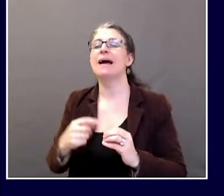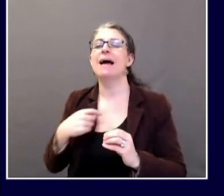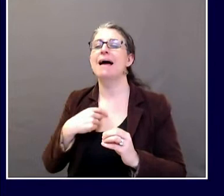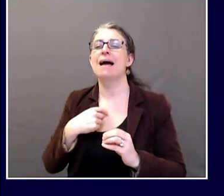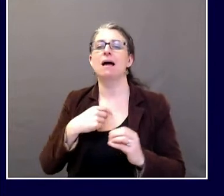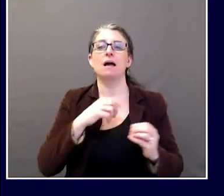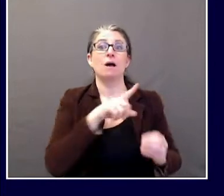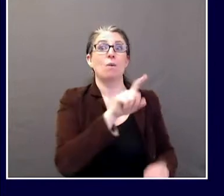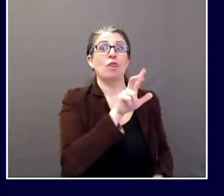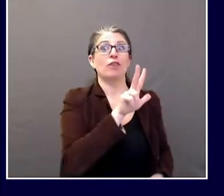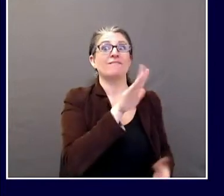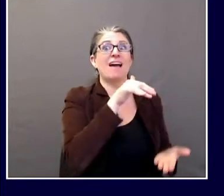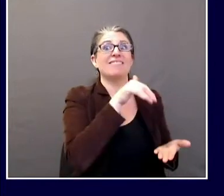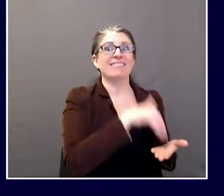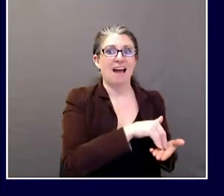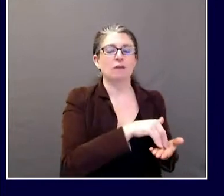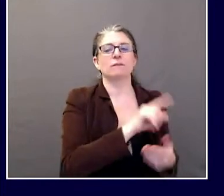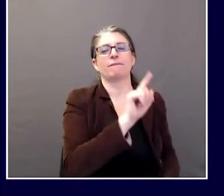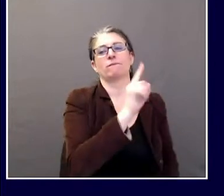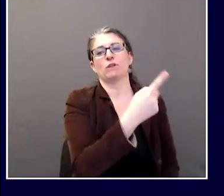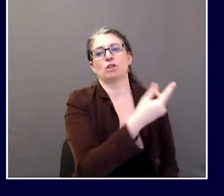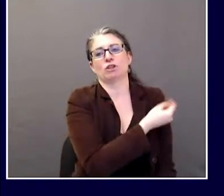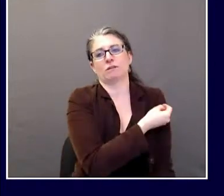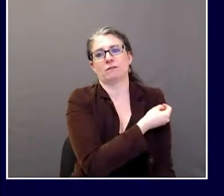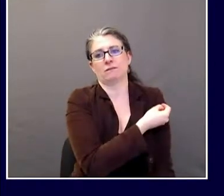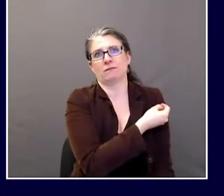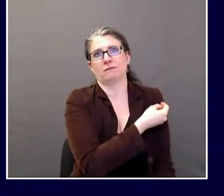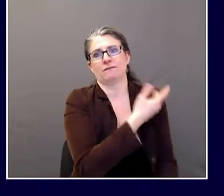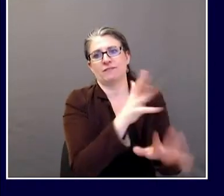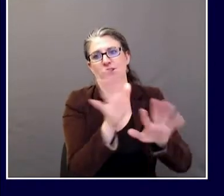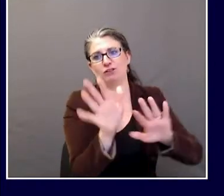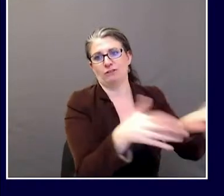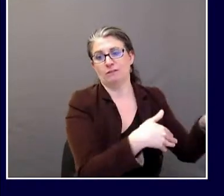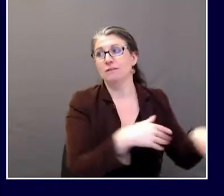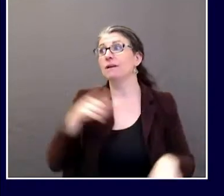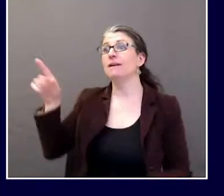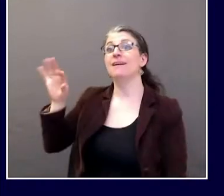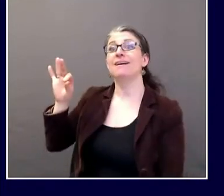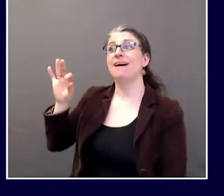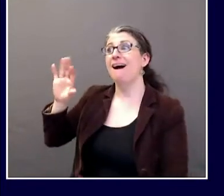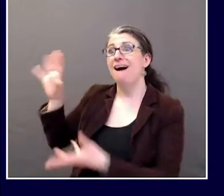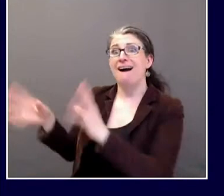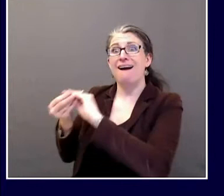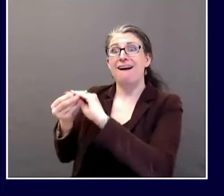and all-encompassing with my language, and I can try to do that going forward. But I'm thinking of